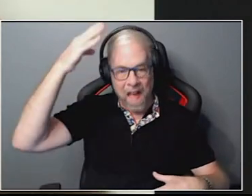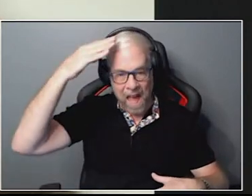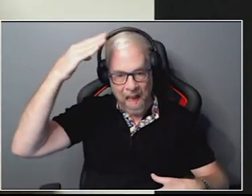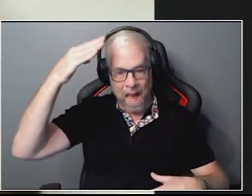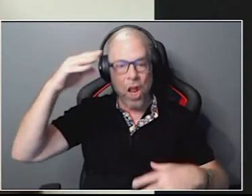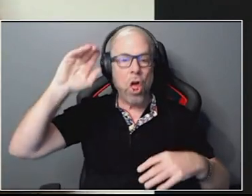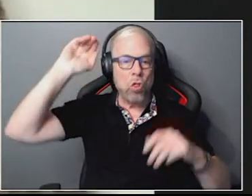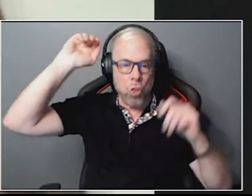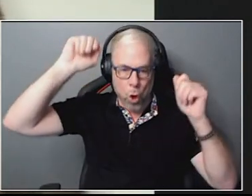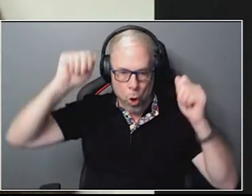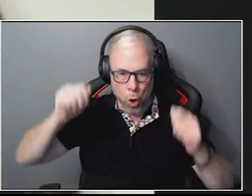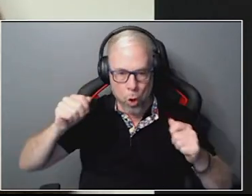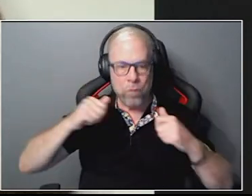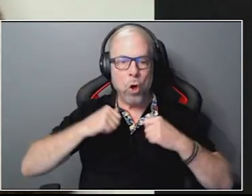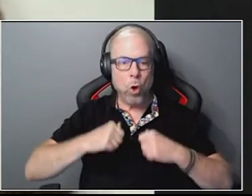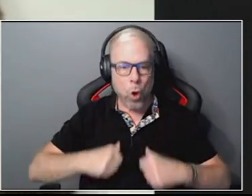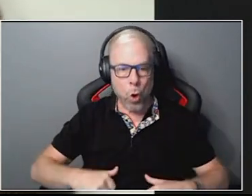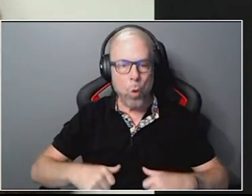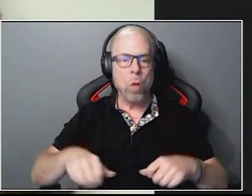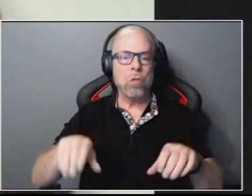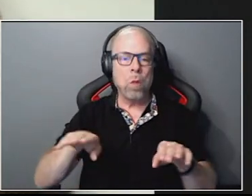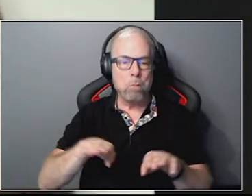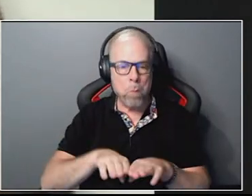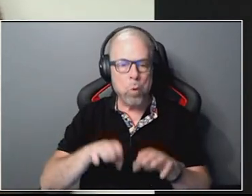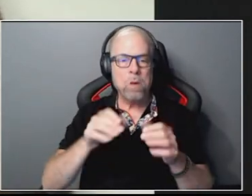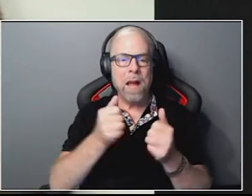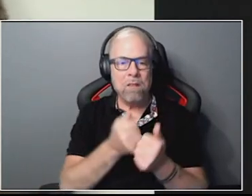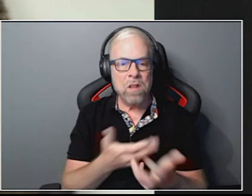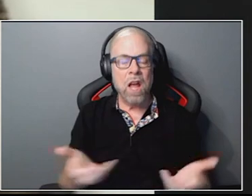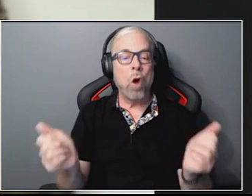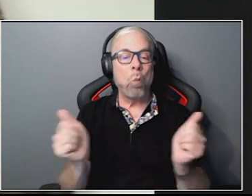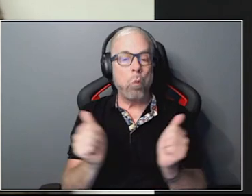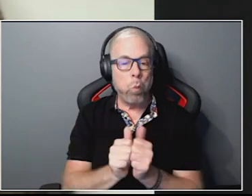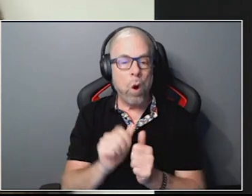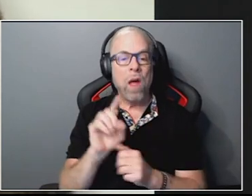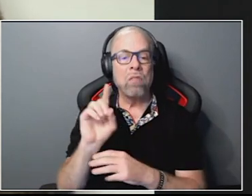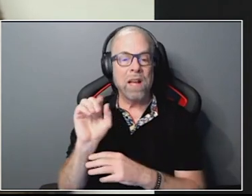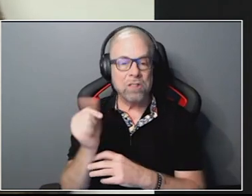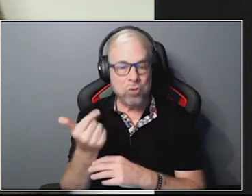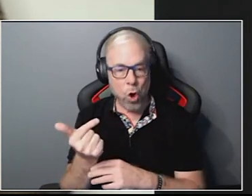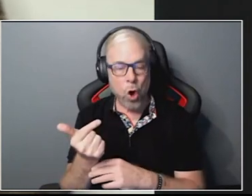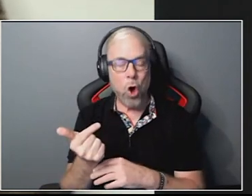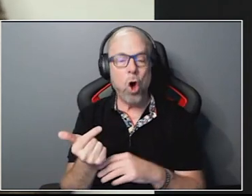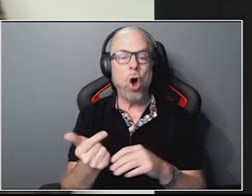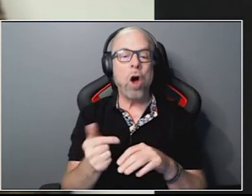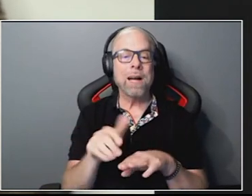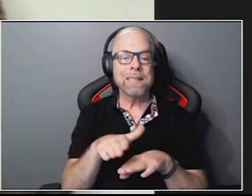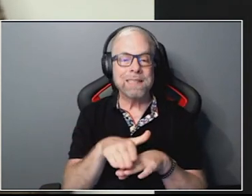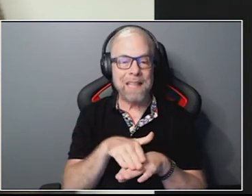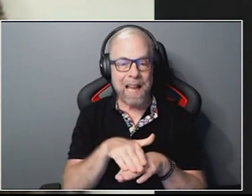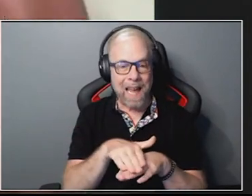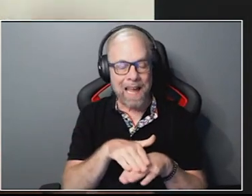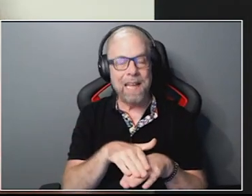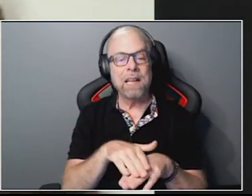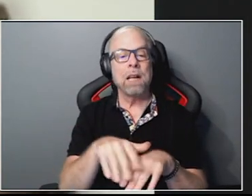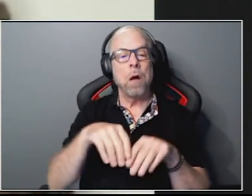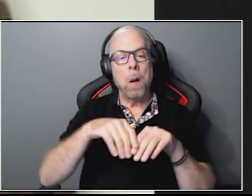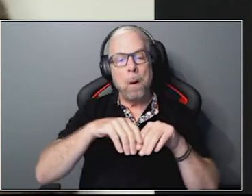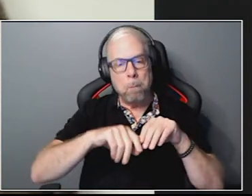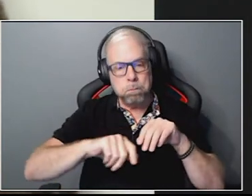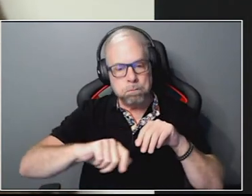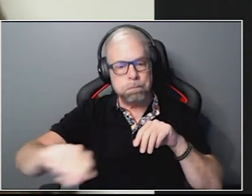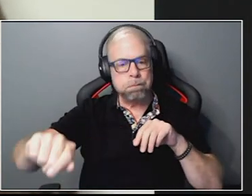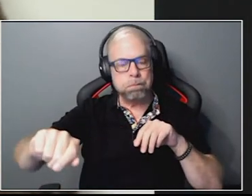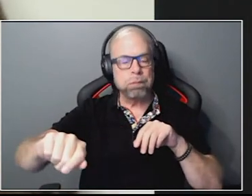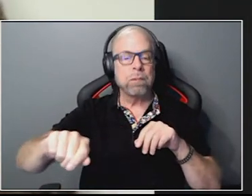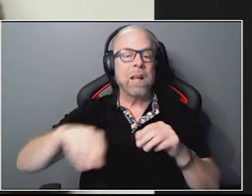the coat, the boots, the whole nine yards with a dog sled in the dogs in the middle of July, hustling through the